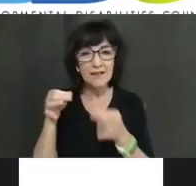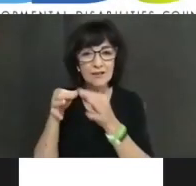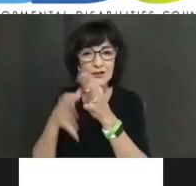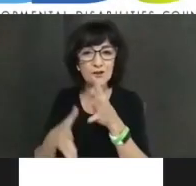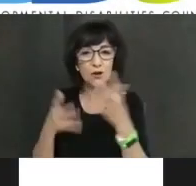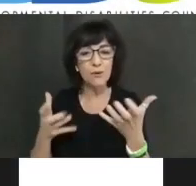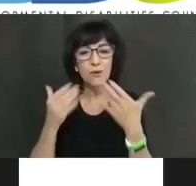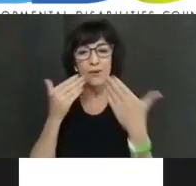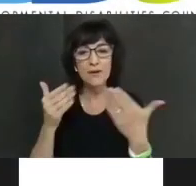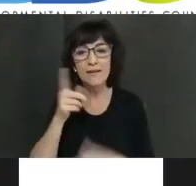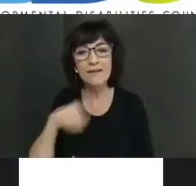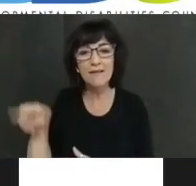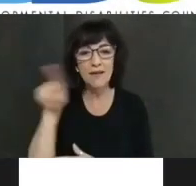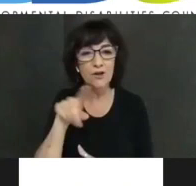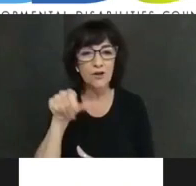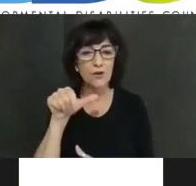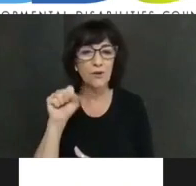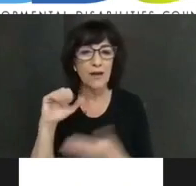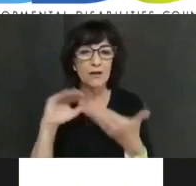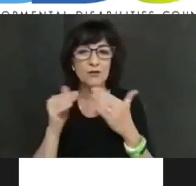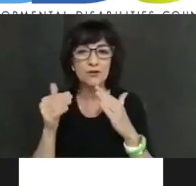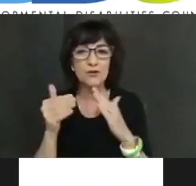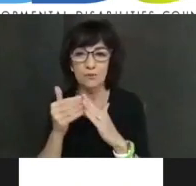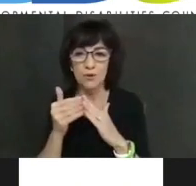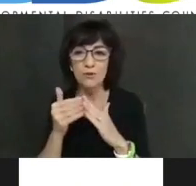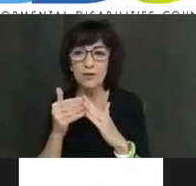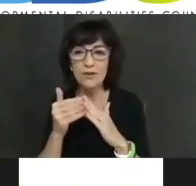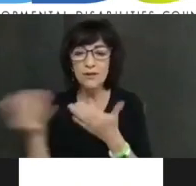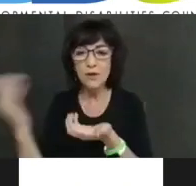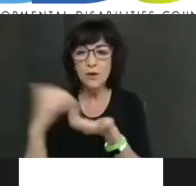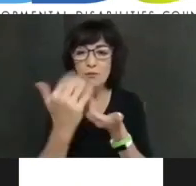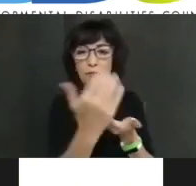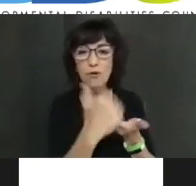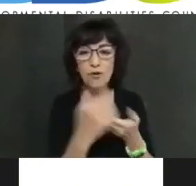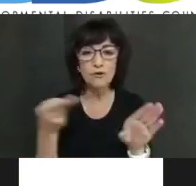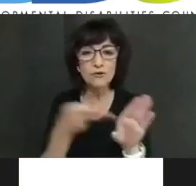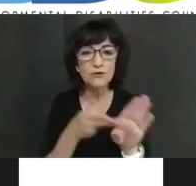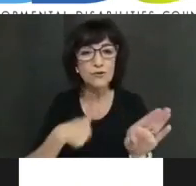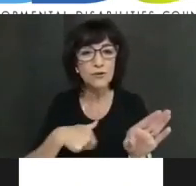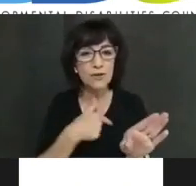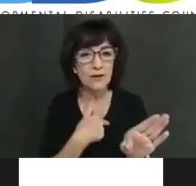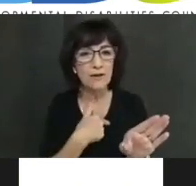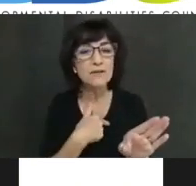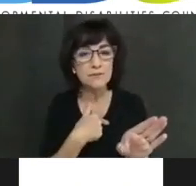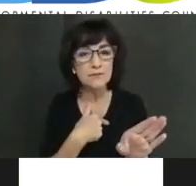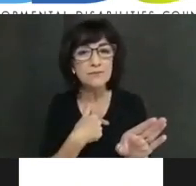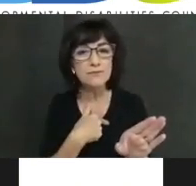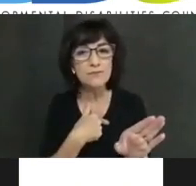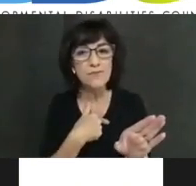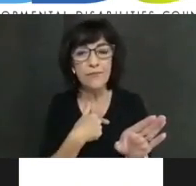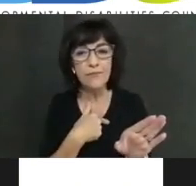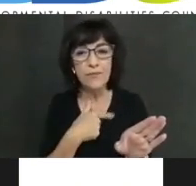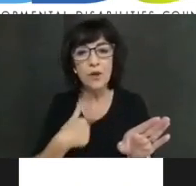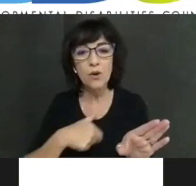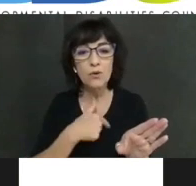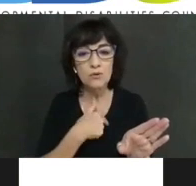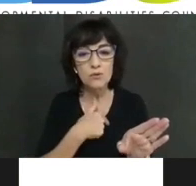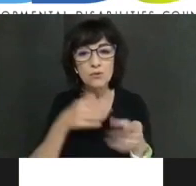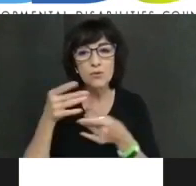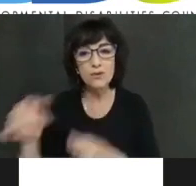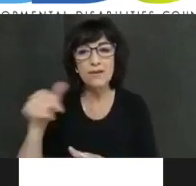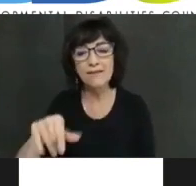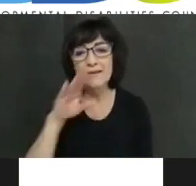all of you as community partners for joining us. As we rolled out this cell phone app,